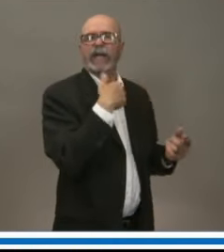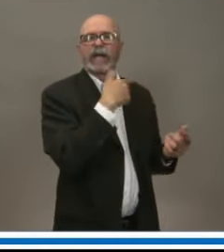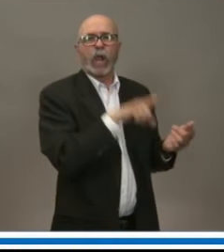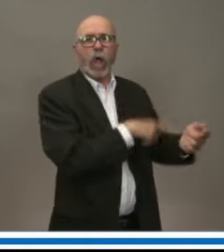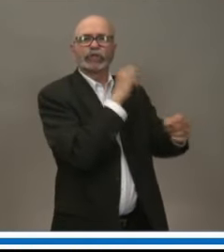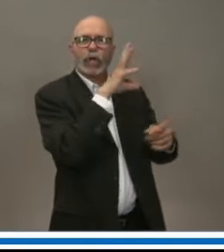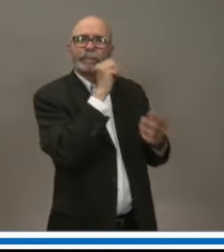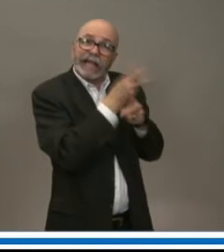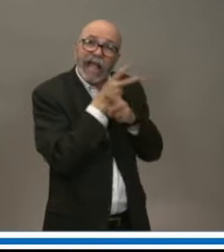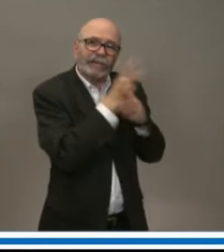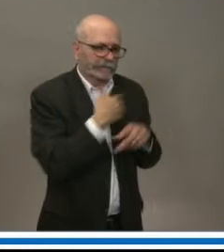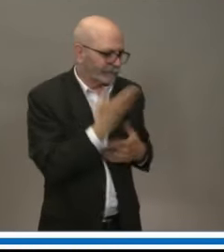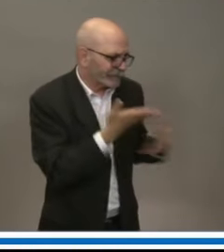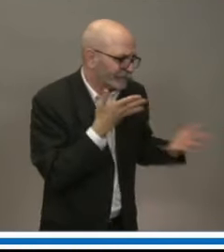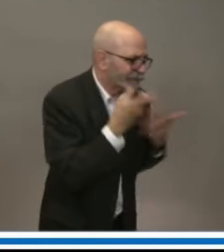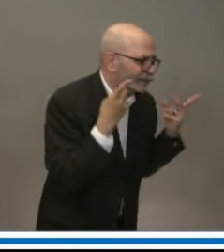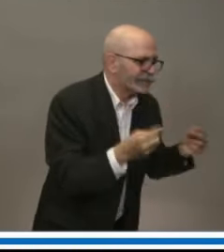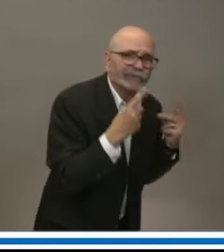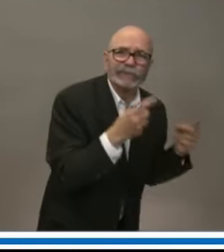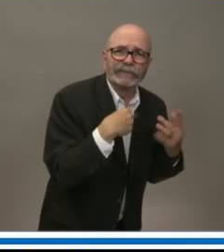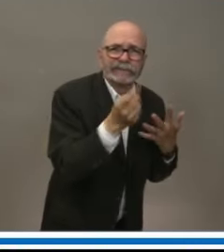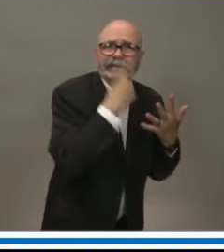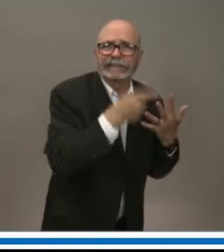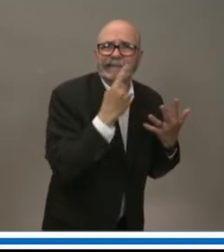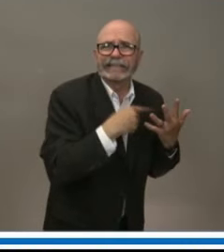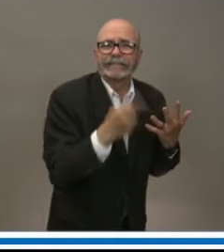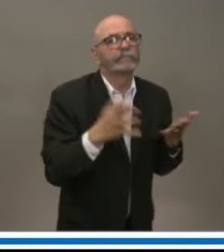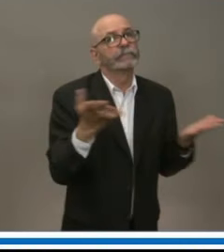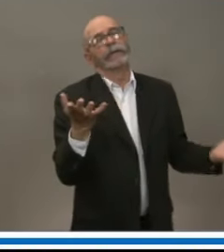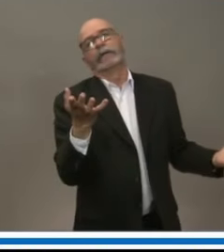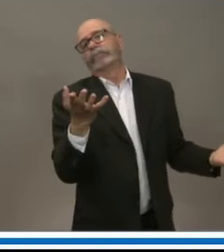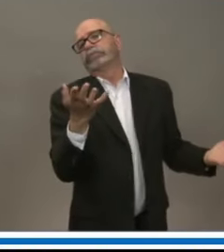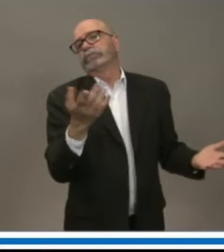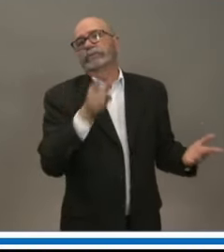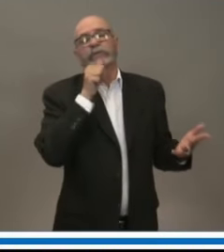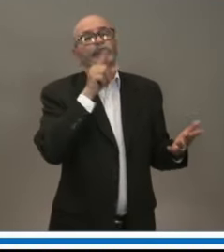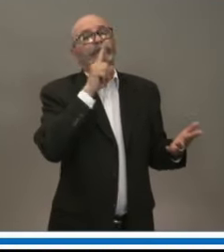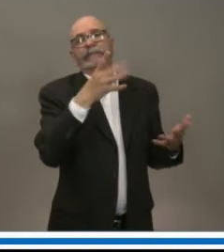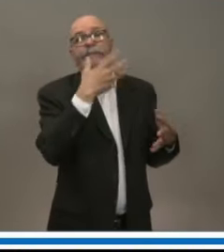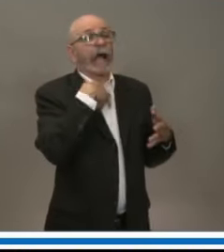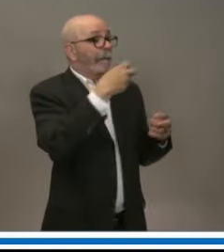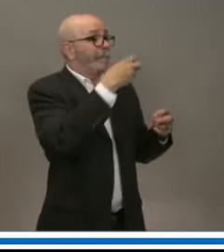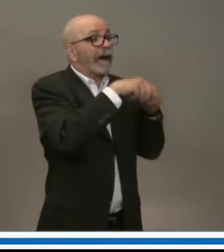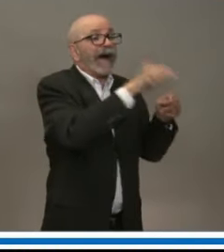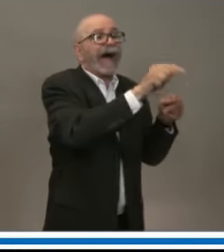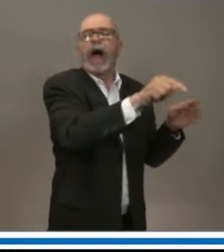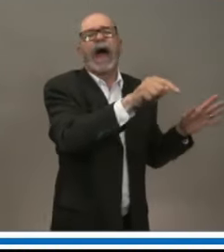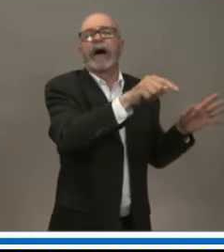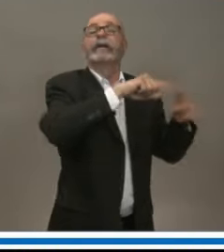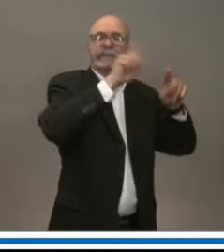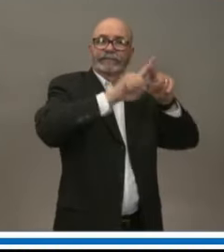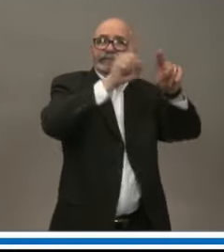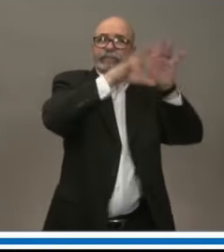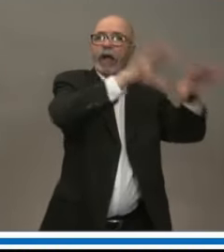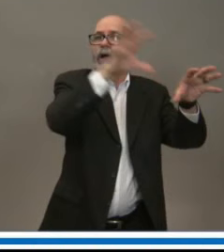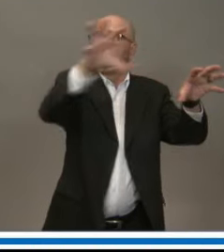I've said previously, briefings, not responding facility by facility, but having more of a health system approach. So how do we